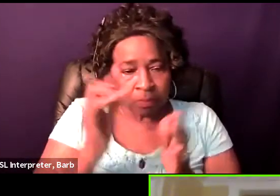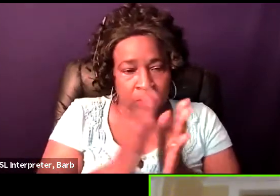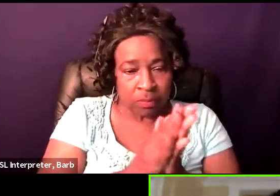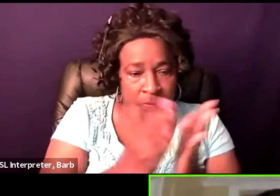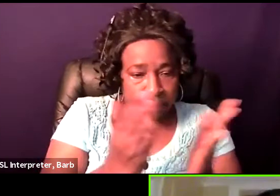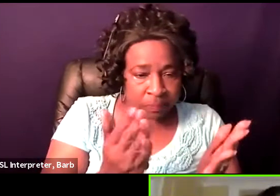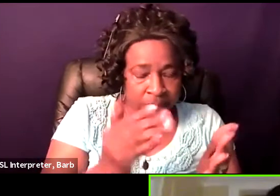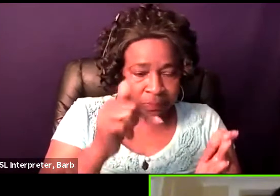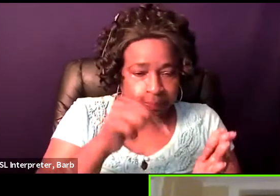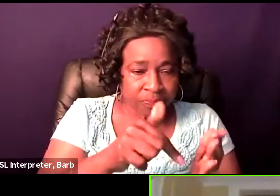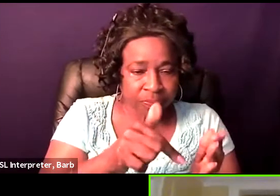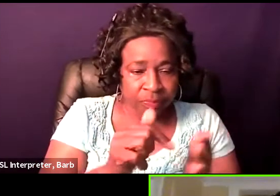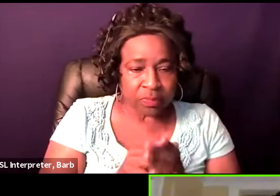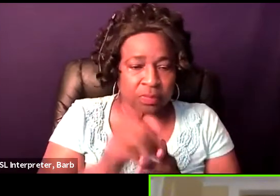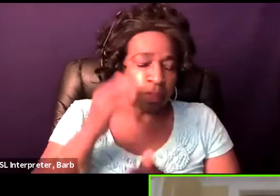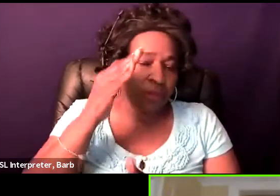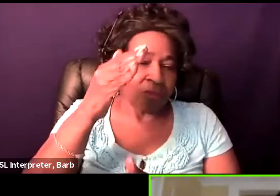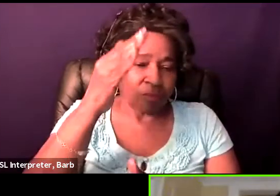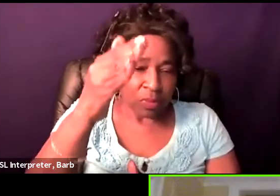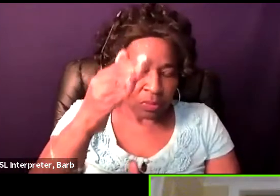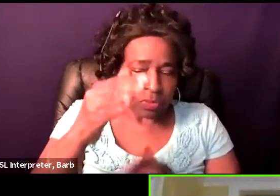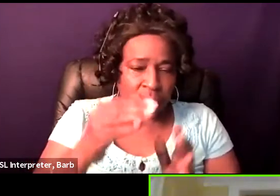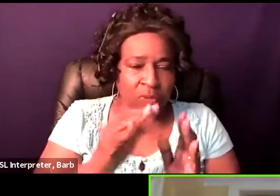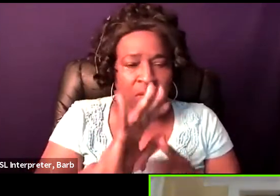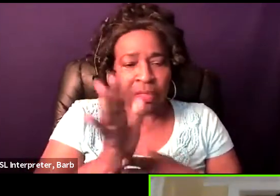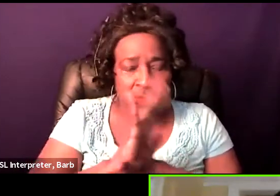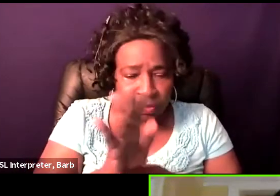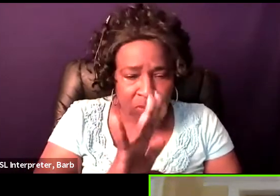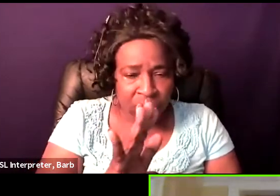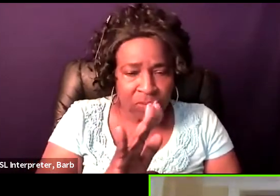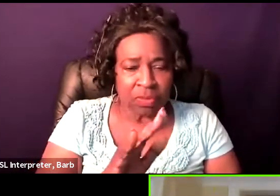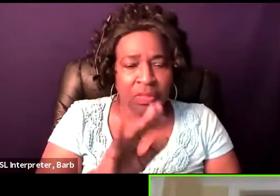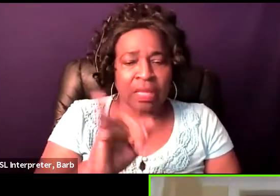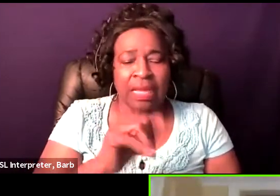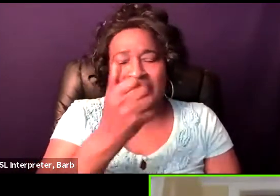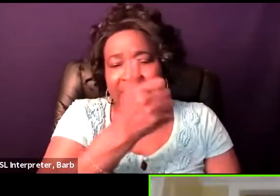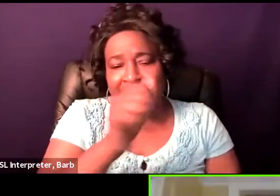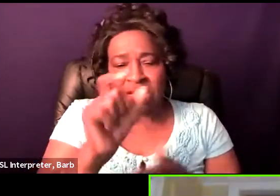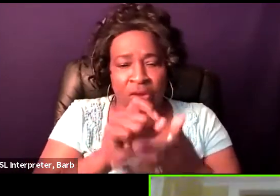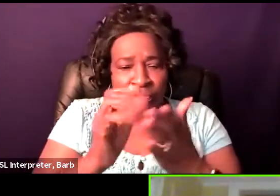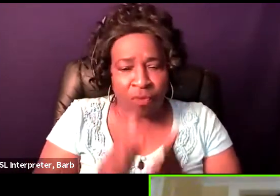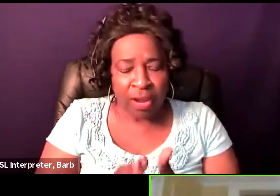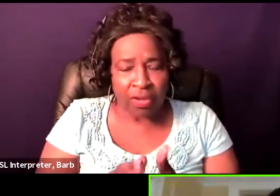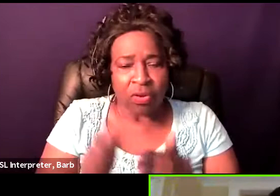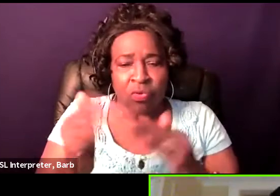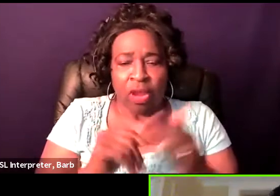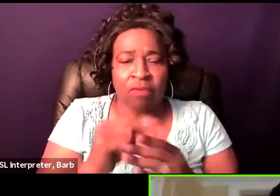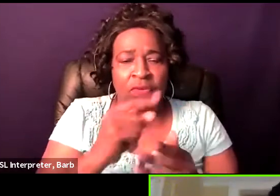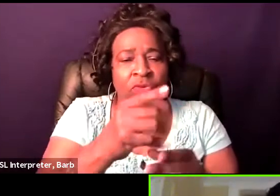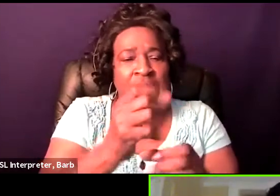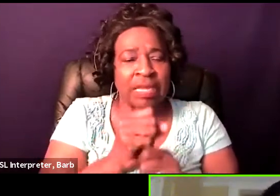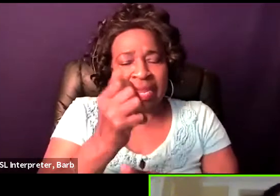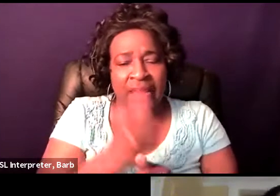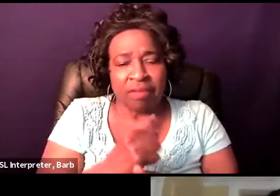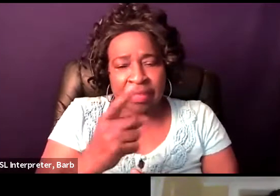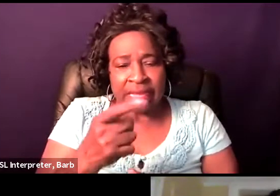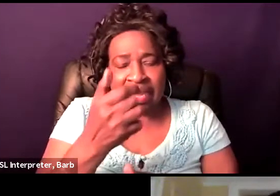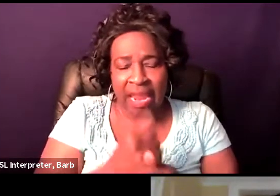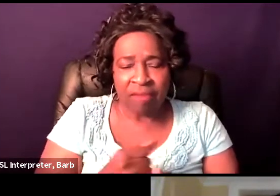like Afrofuturist show, any writer in the world, Issa Rae, whoever, you get everything, everyone, everybody,